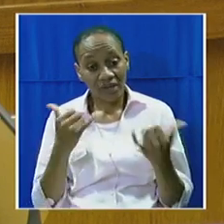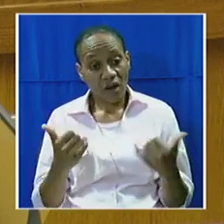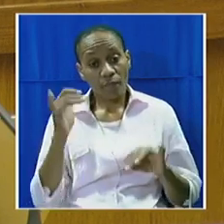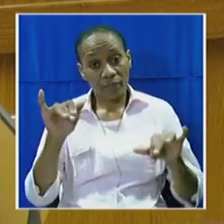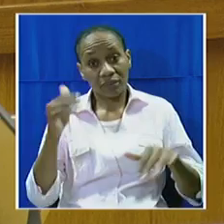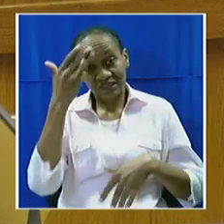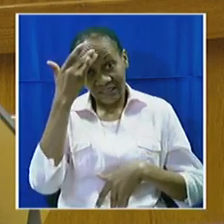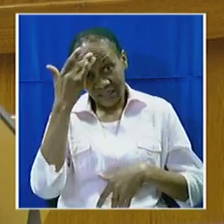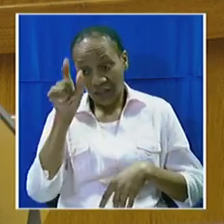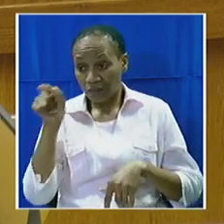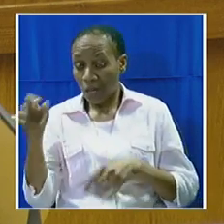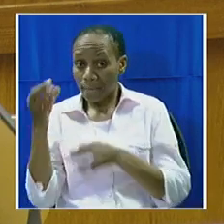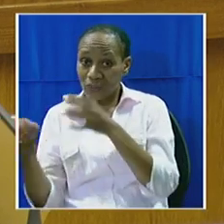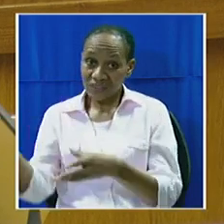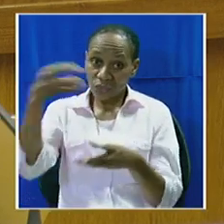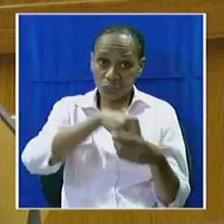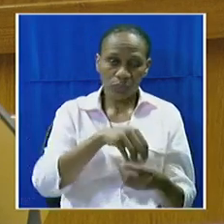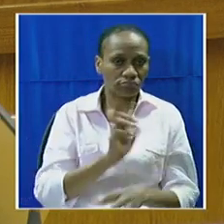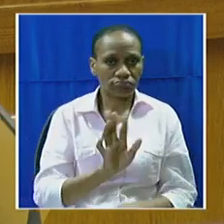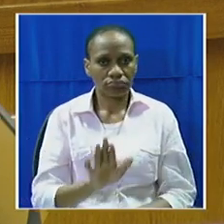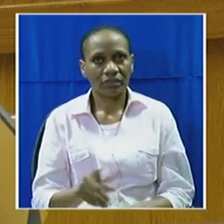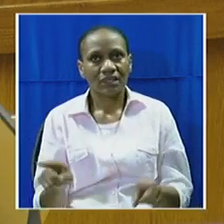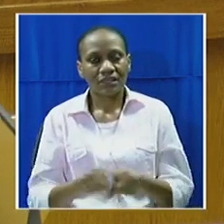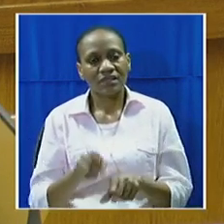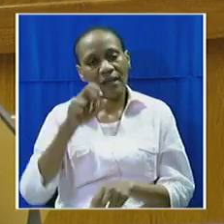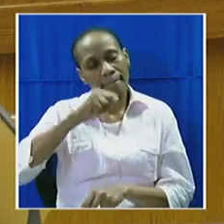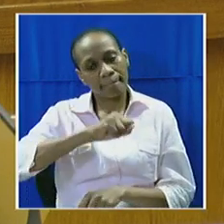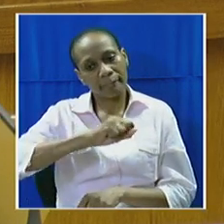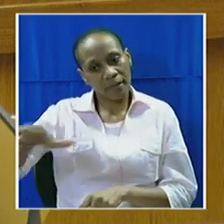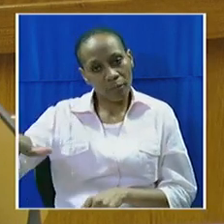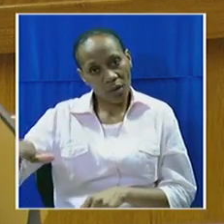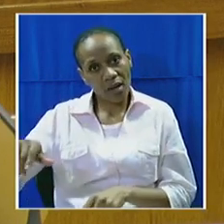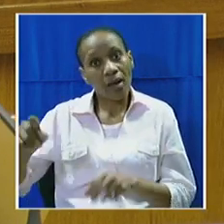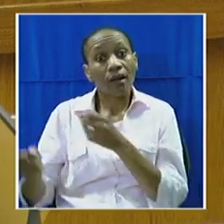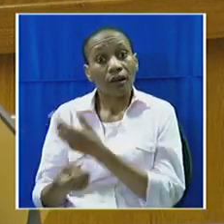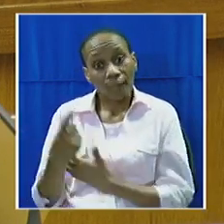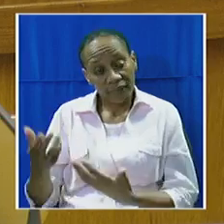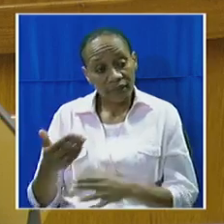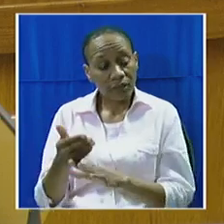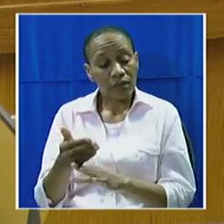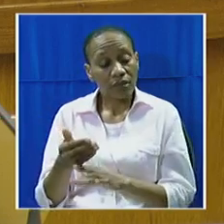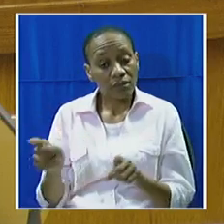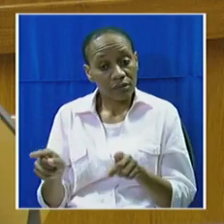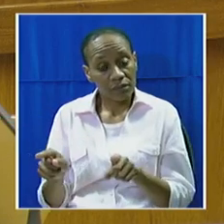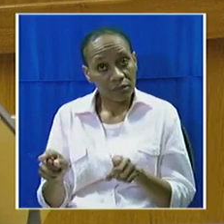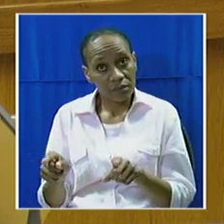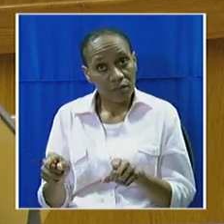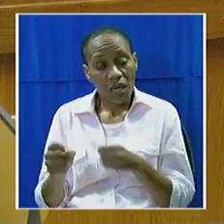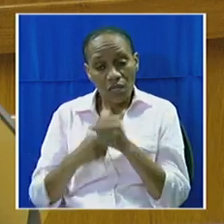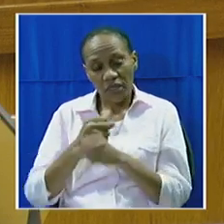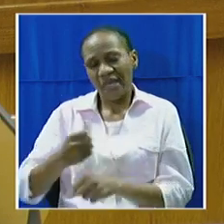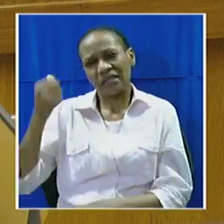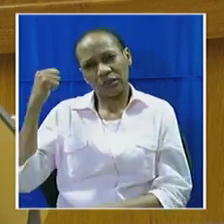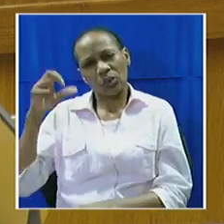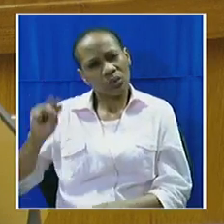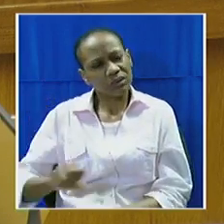issues. Like the outbreak in Ebola, like my colleague also said earlier, years ago, South